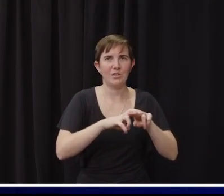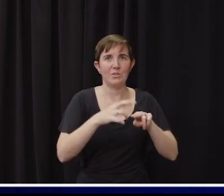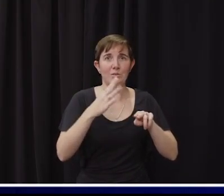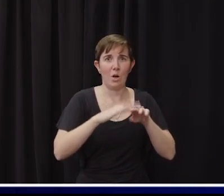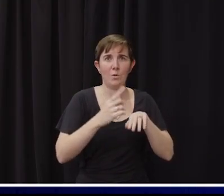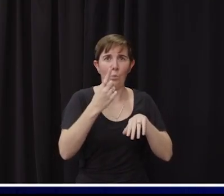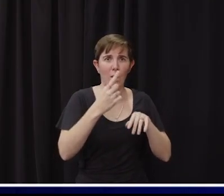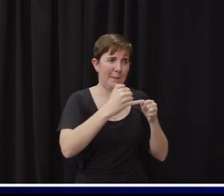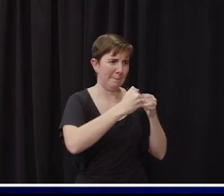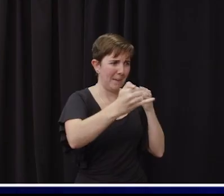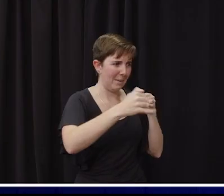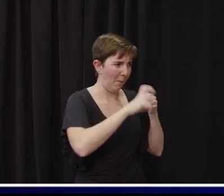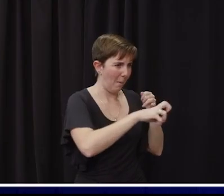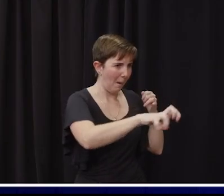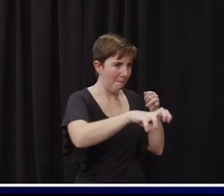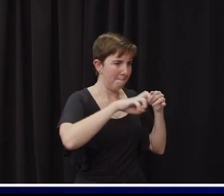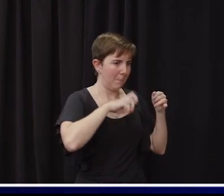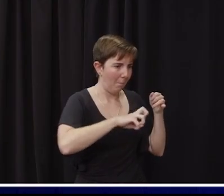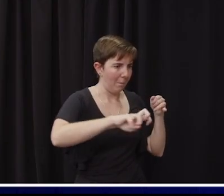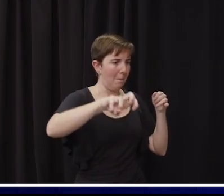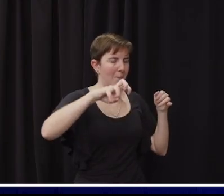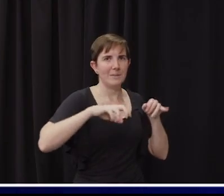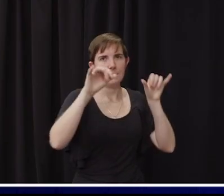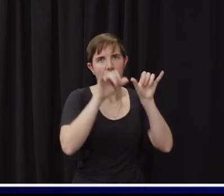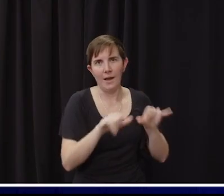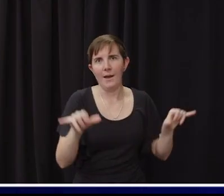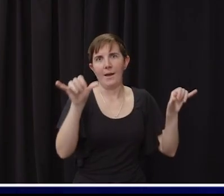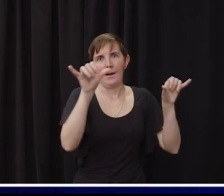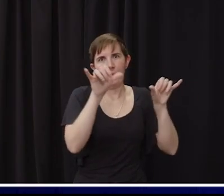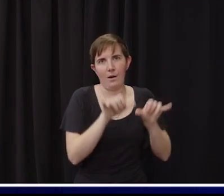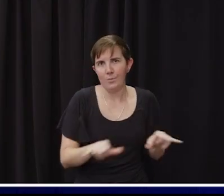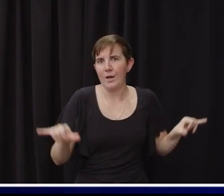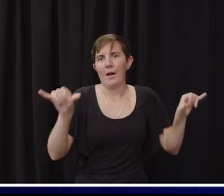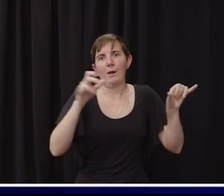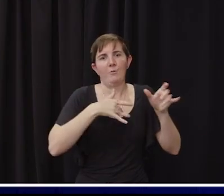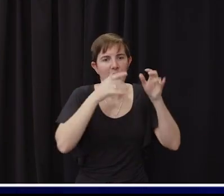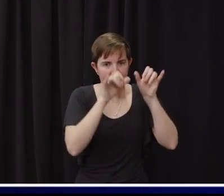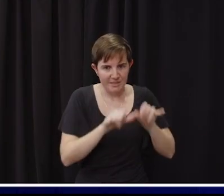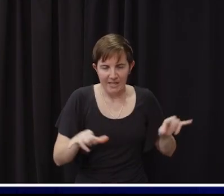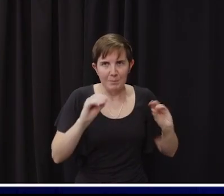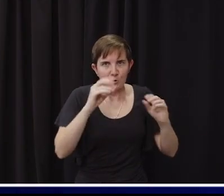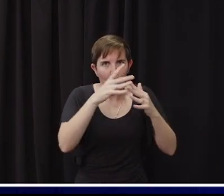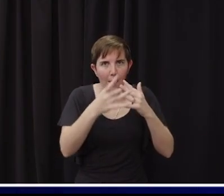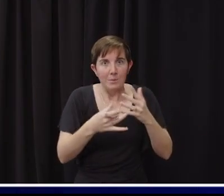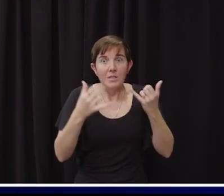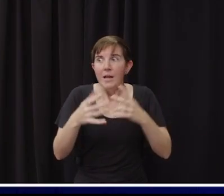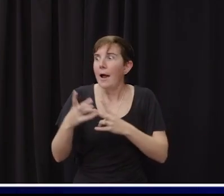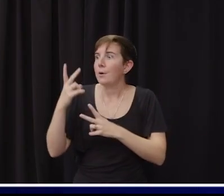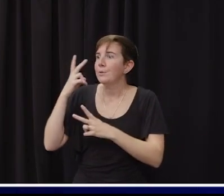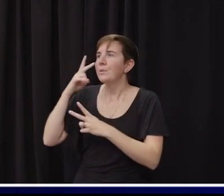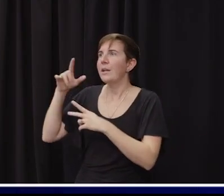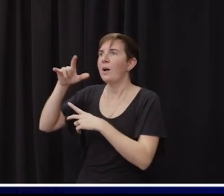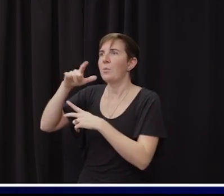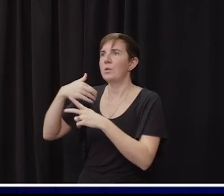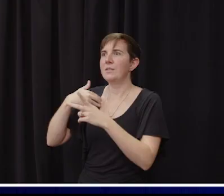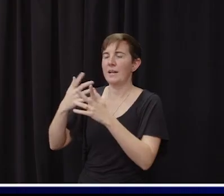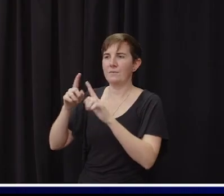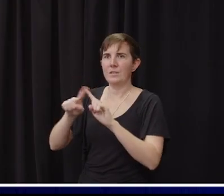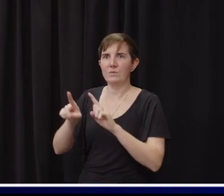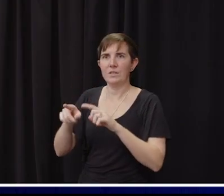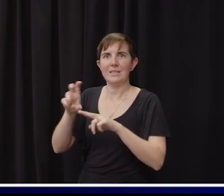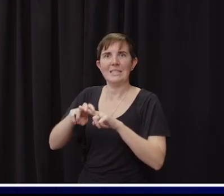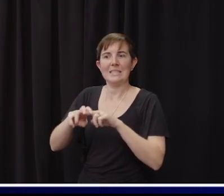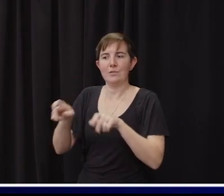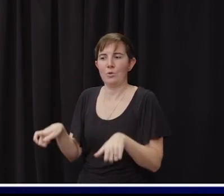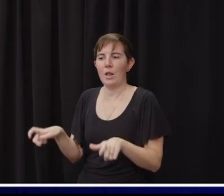beam, and it's all the same, and you don't have an option. Now you see much more that there are some lounge